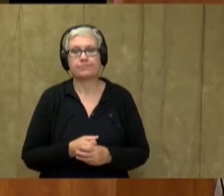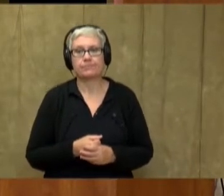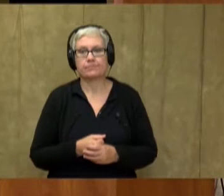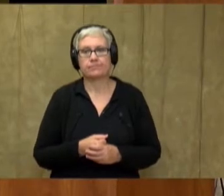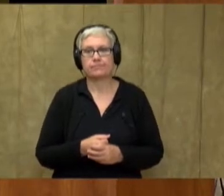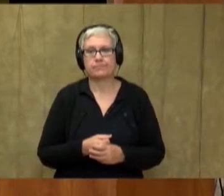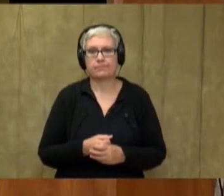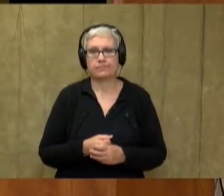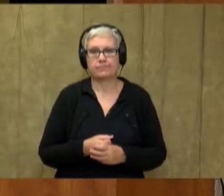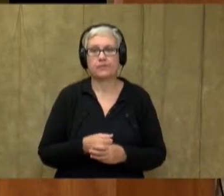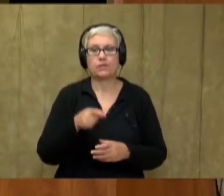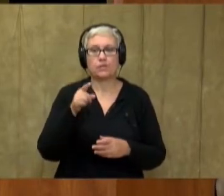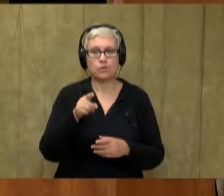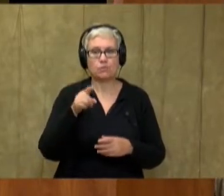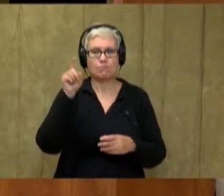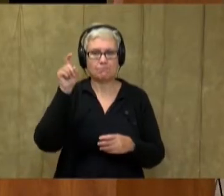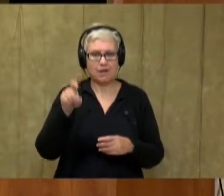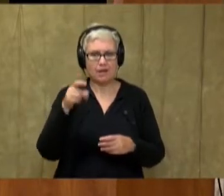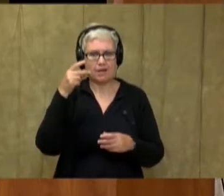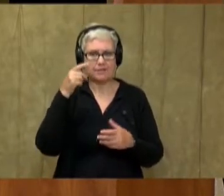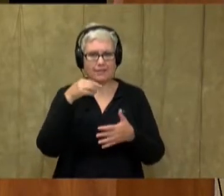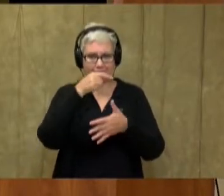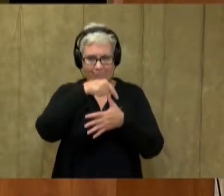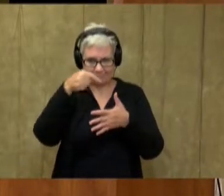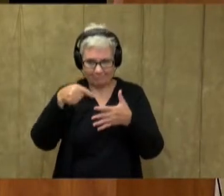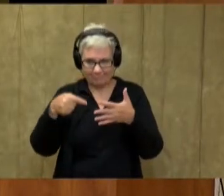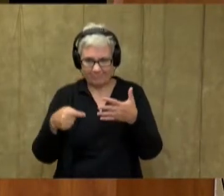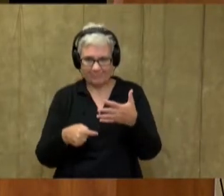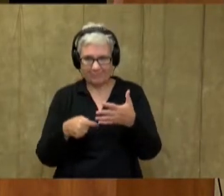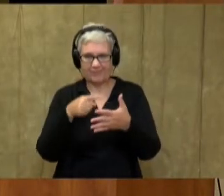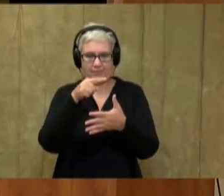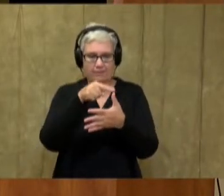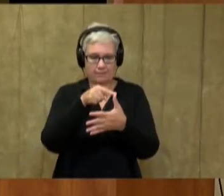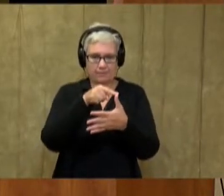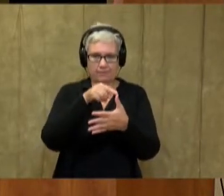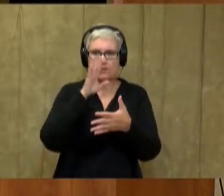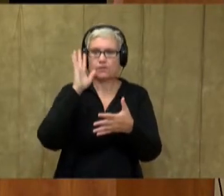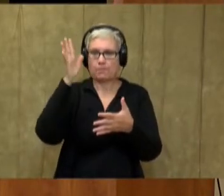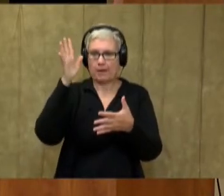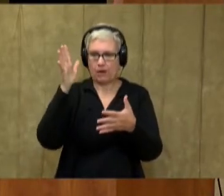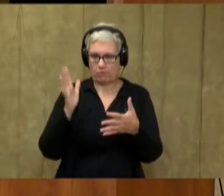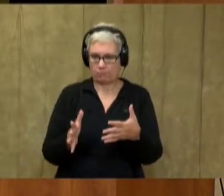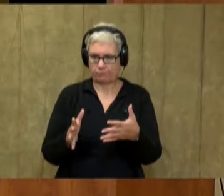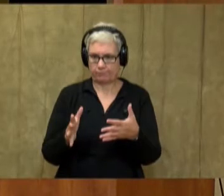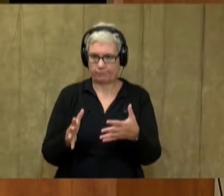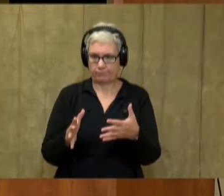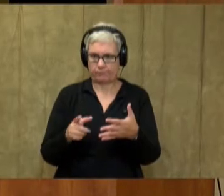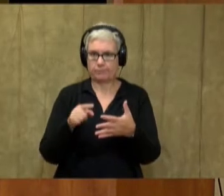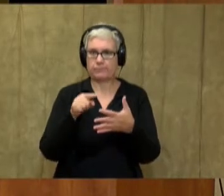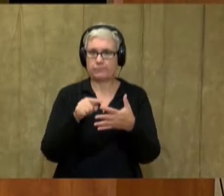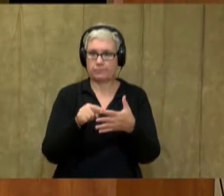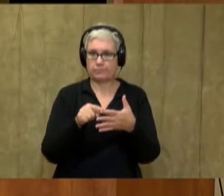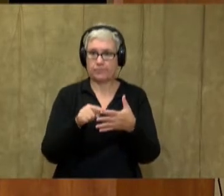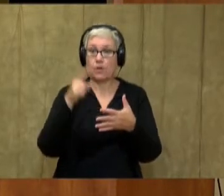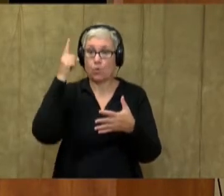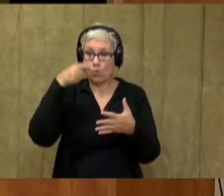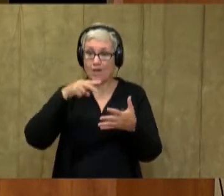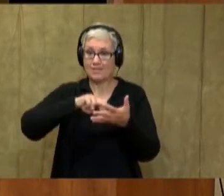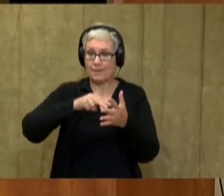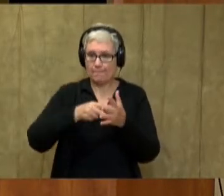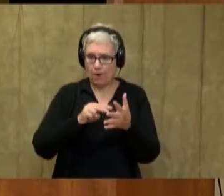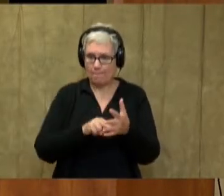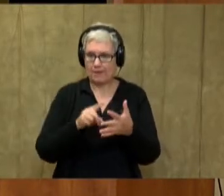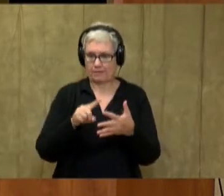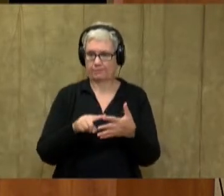these things into consideration. You are the speaker. You have to identify what your